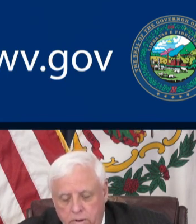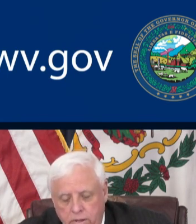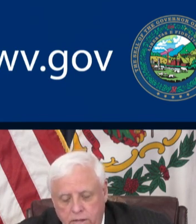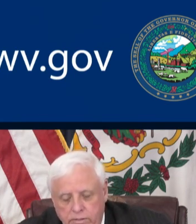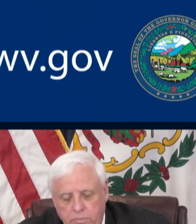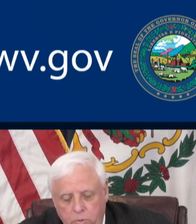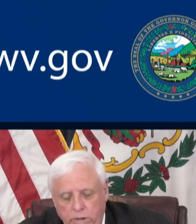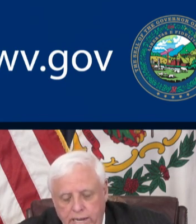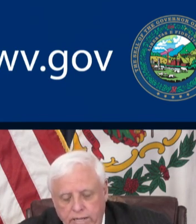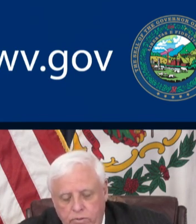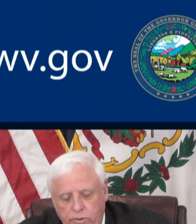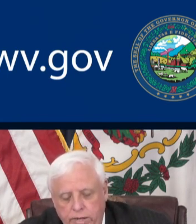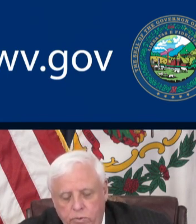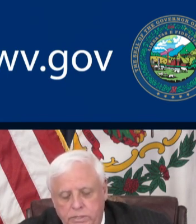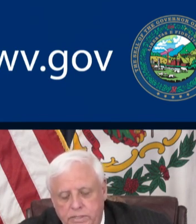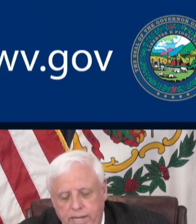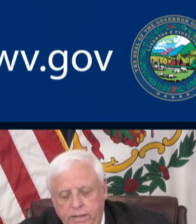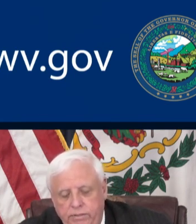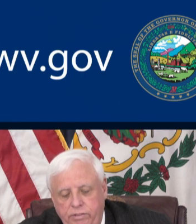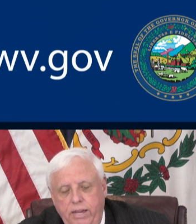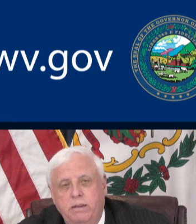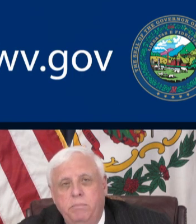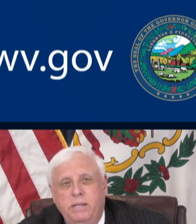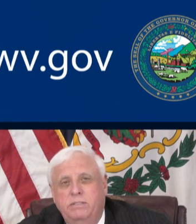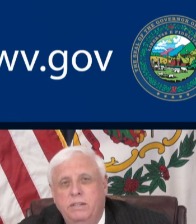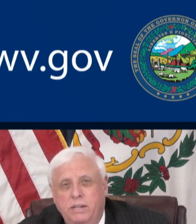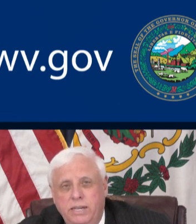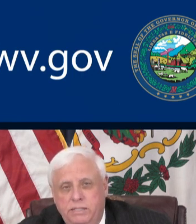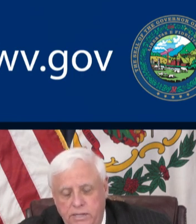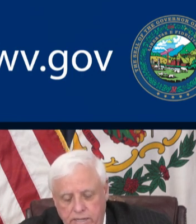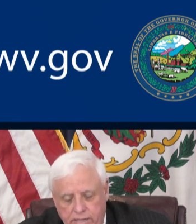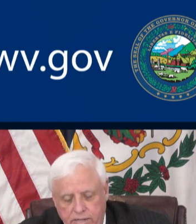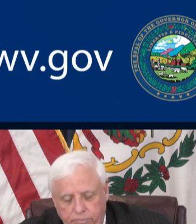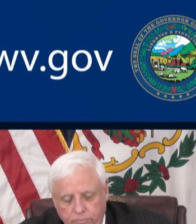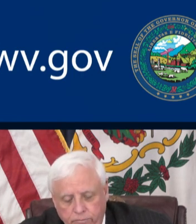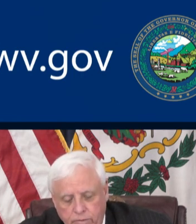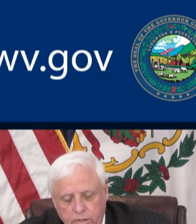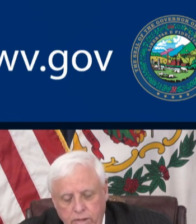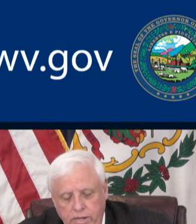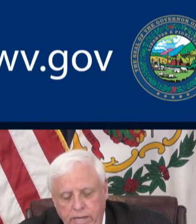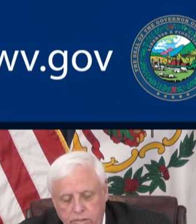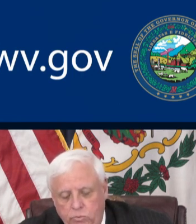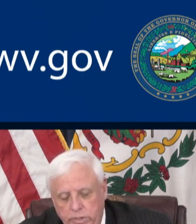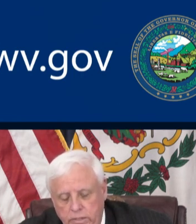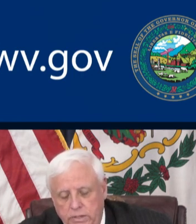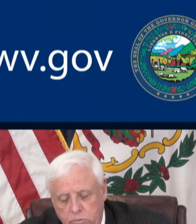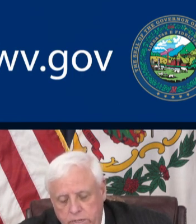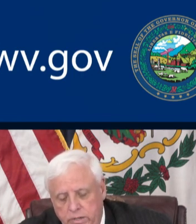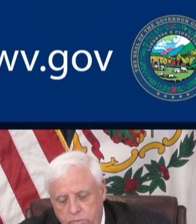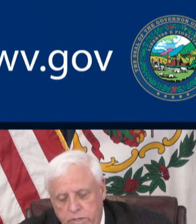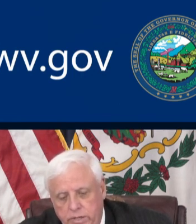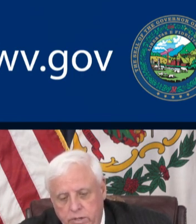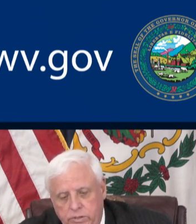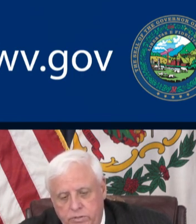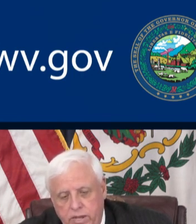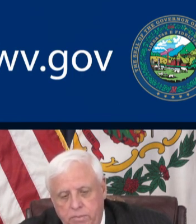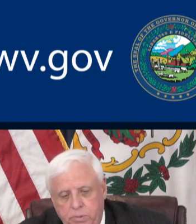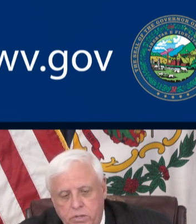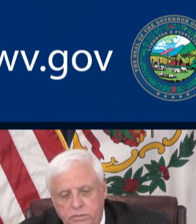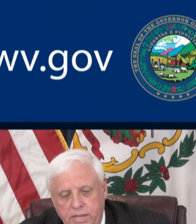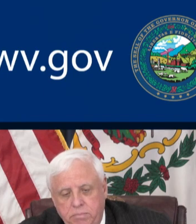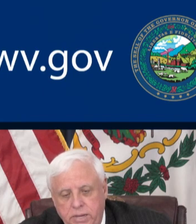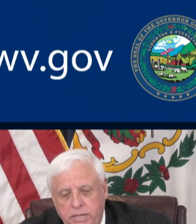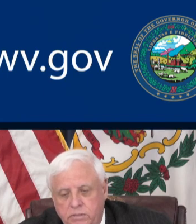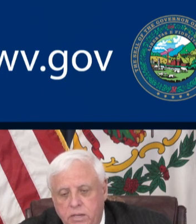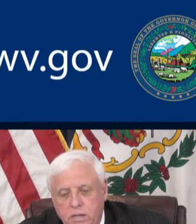number, is at 0.83, which is now the second best in the nation again. And that's really, really, really good stuff,